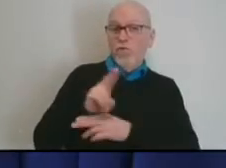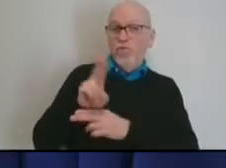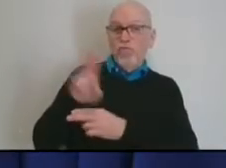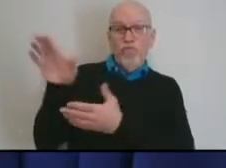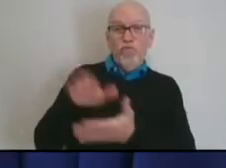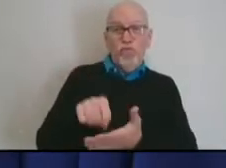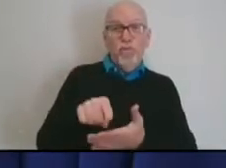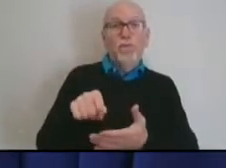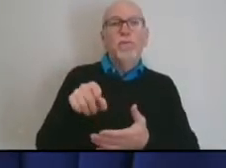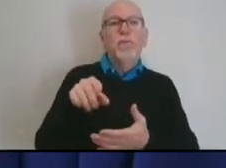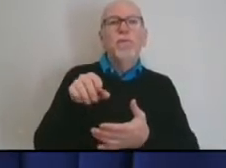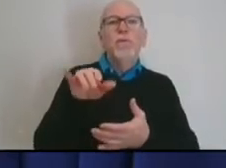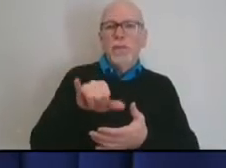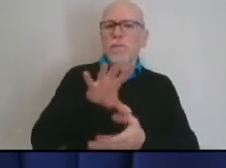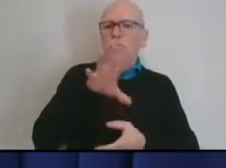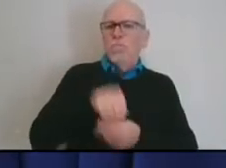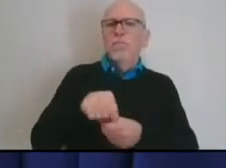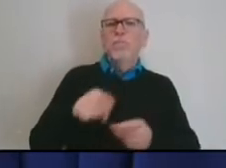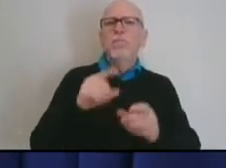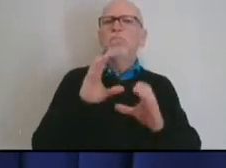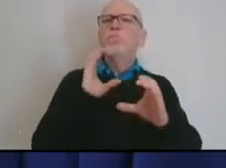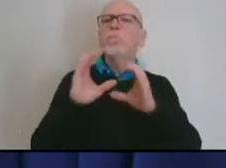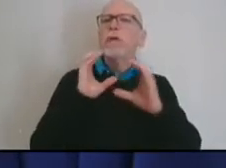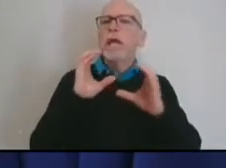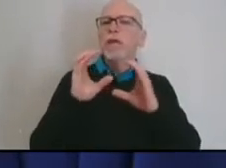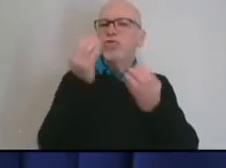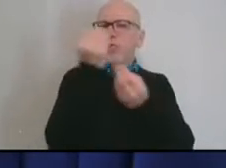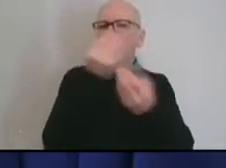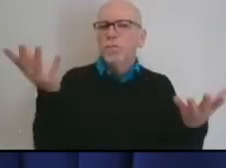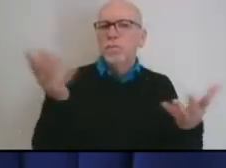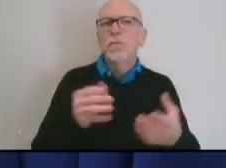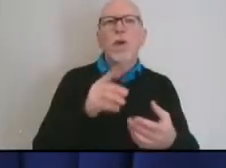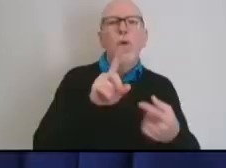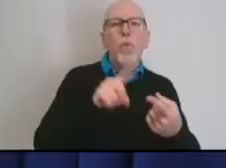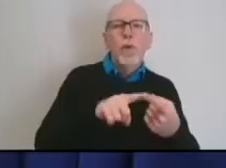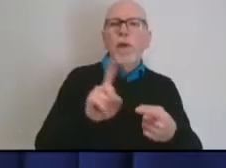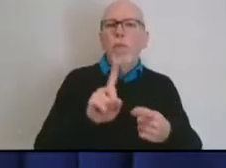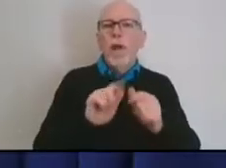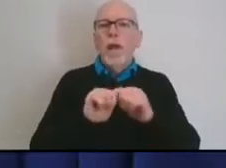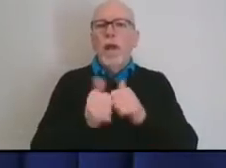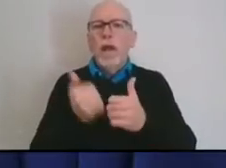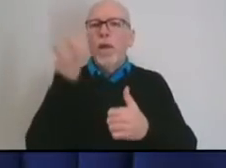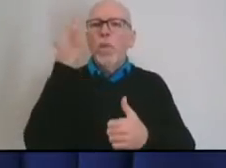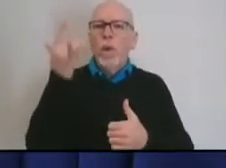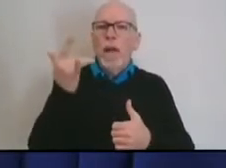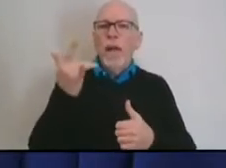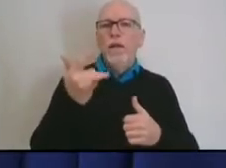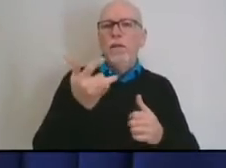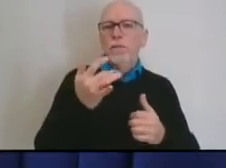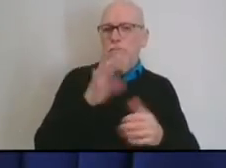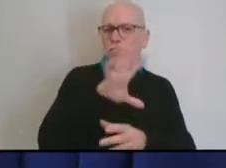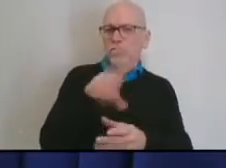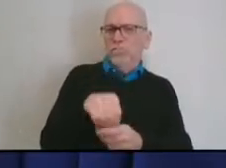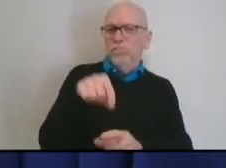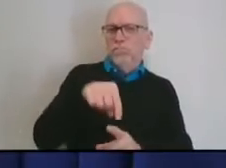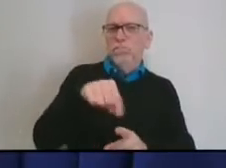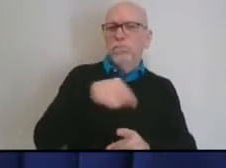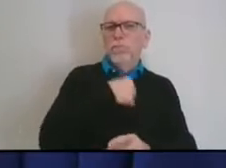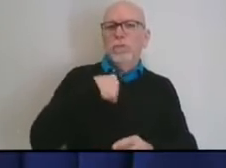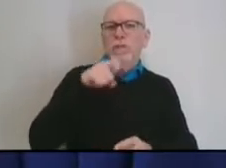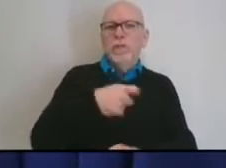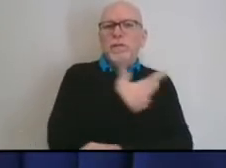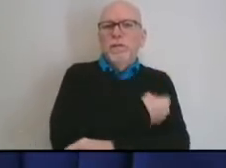contemplates communication, that when, where, how, why we need to get